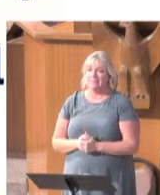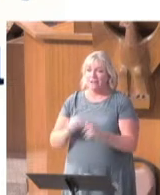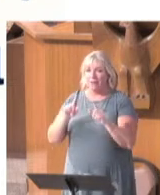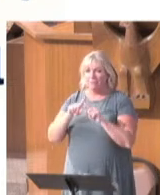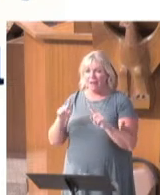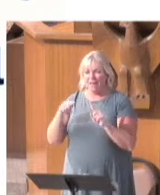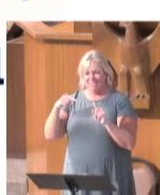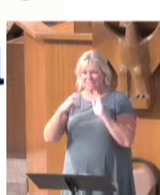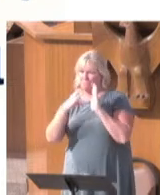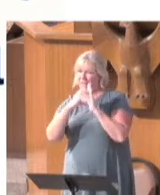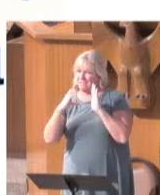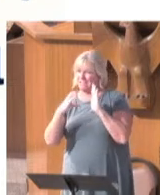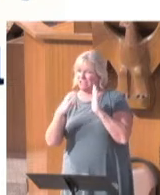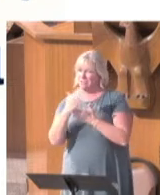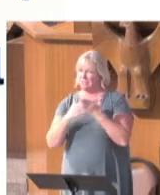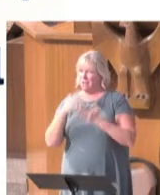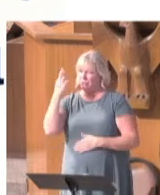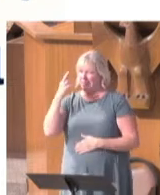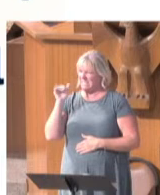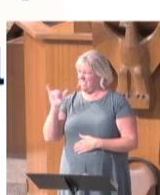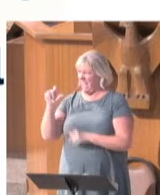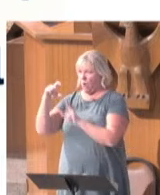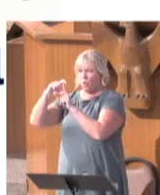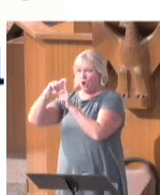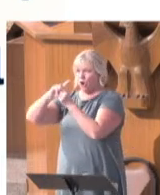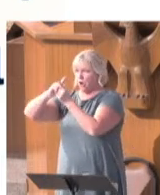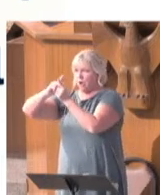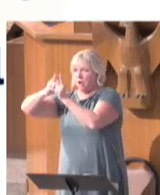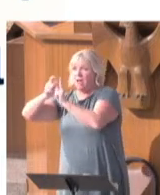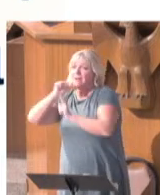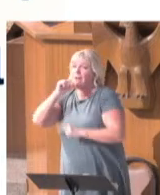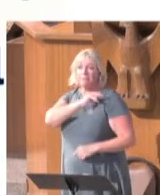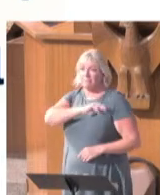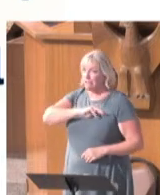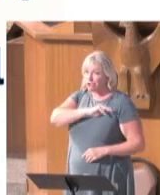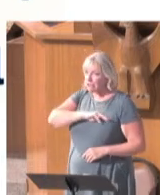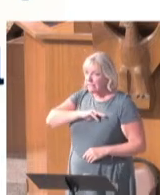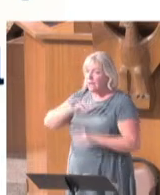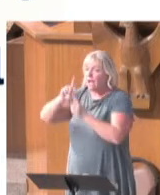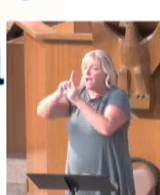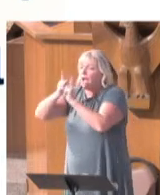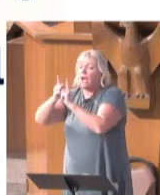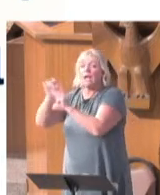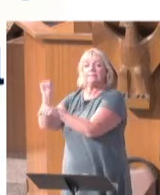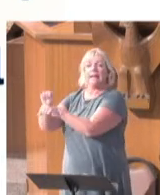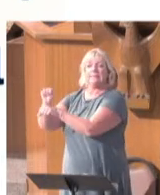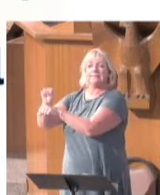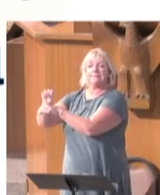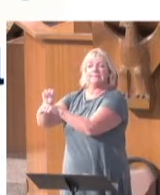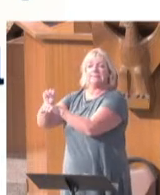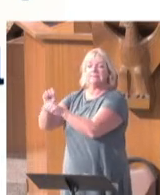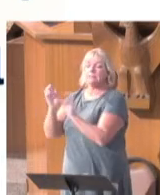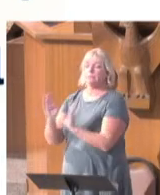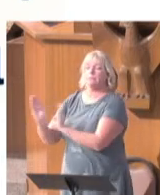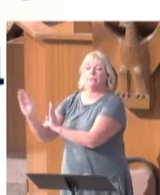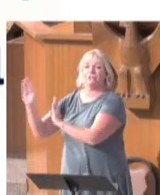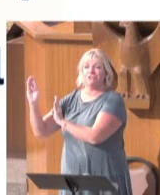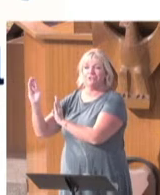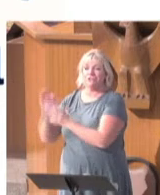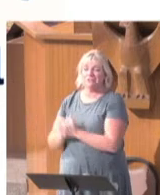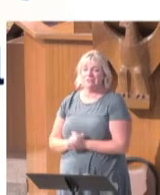this passage, for some reason, this word is translated not as ministry, but as tasks or